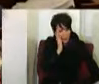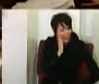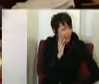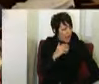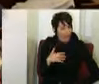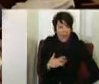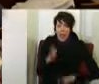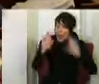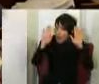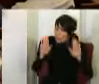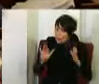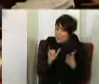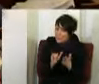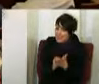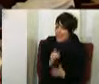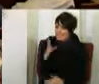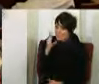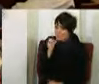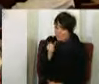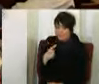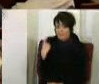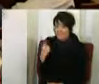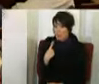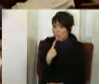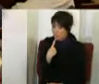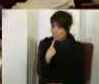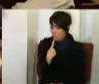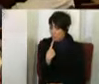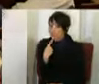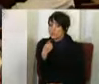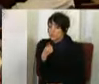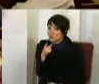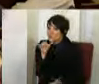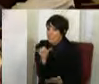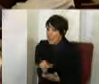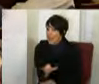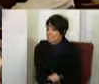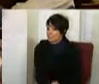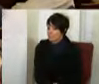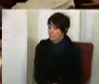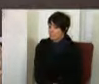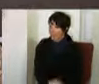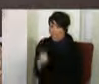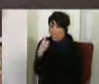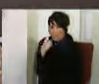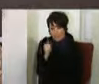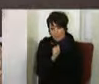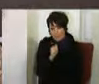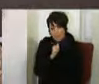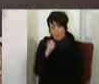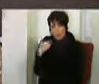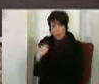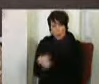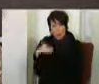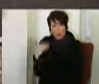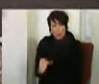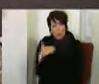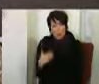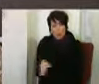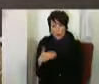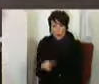I wonder what it might feel like for some of us if we were told that. You know, I kind of think in my own imagination, and